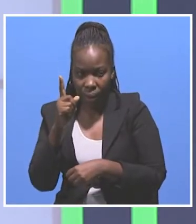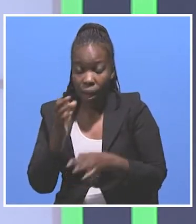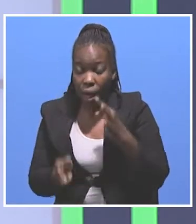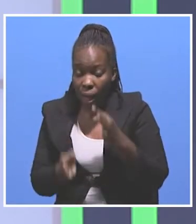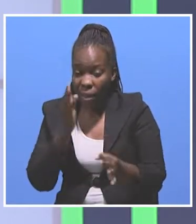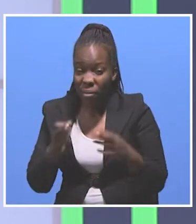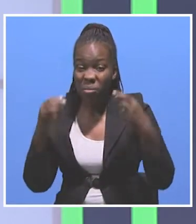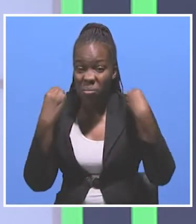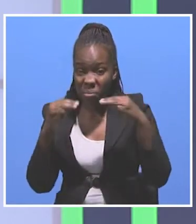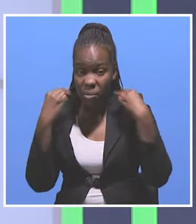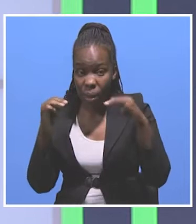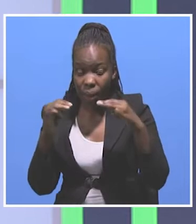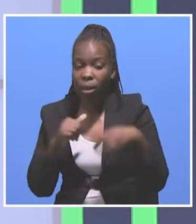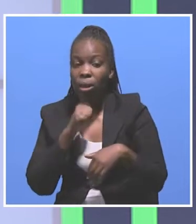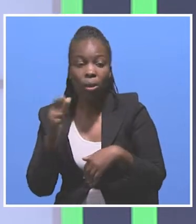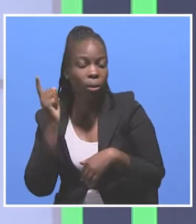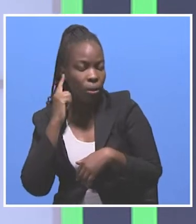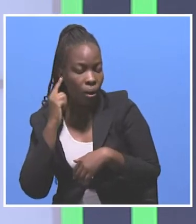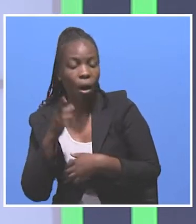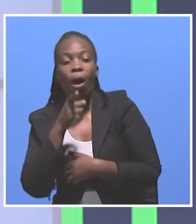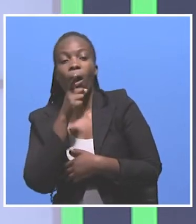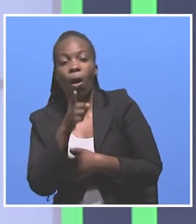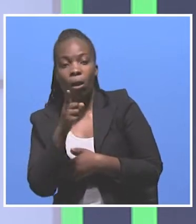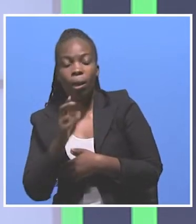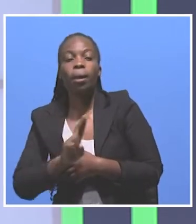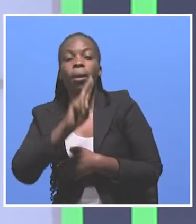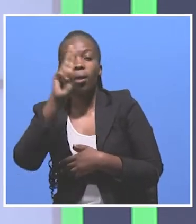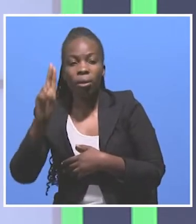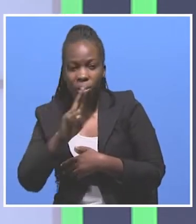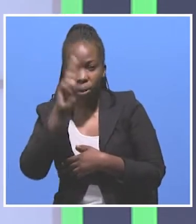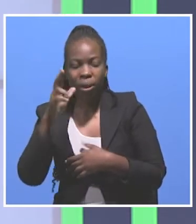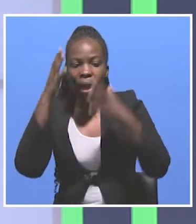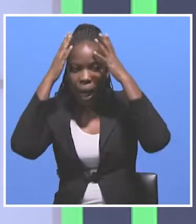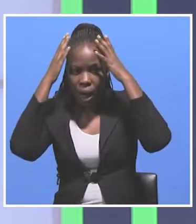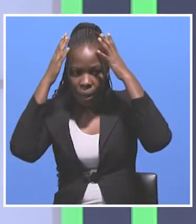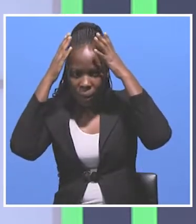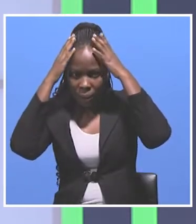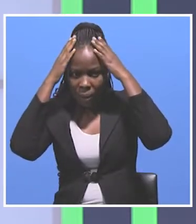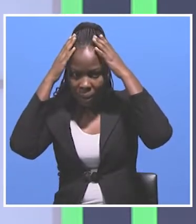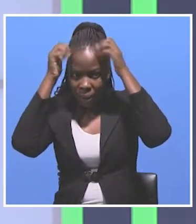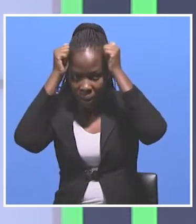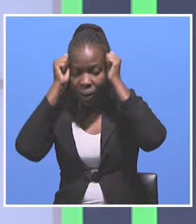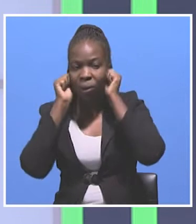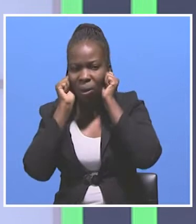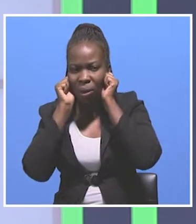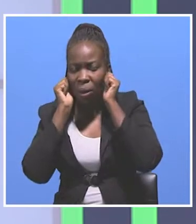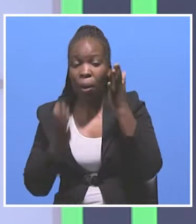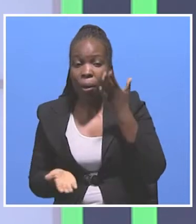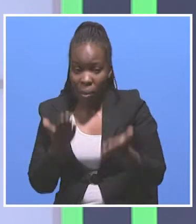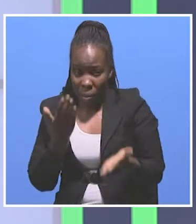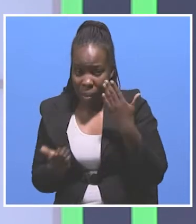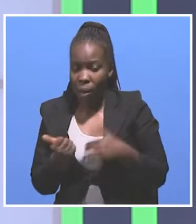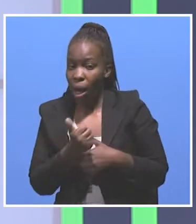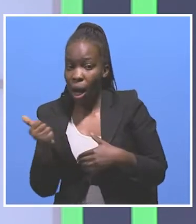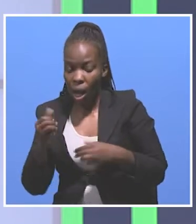message, then we say, okay, at least use a condom, or indeed other methods that would